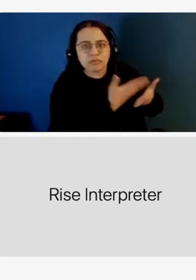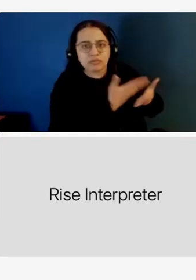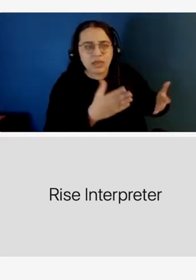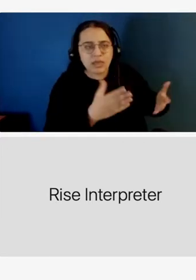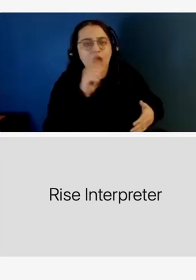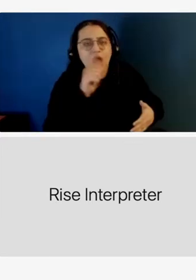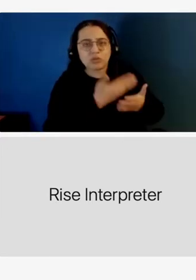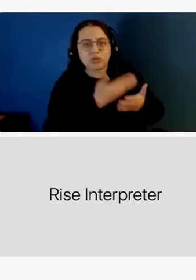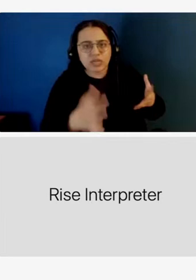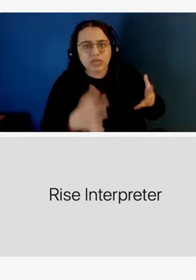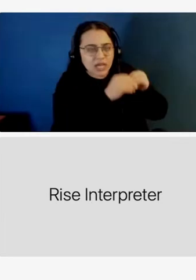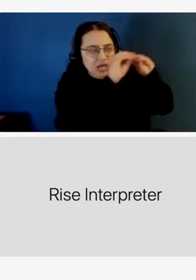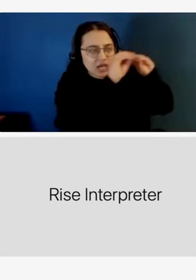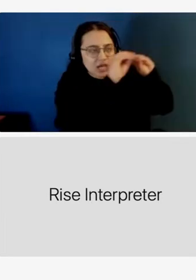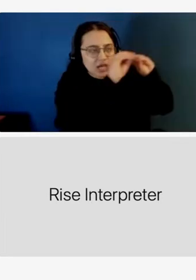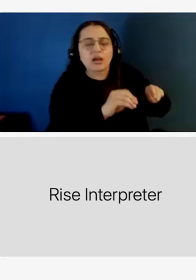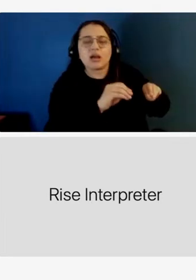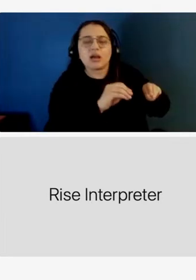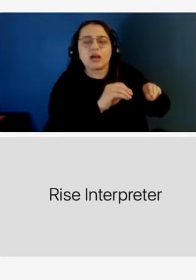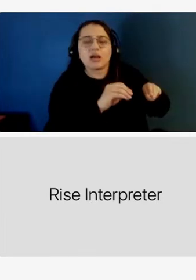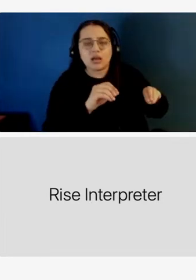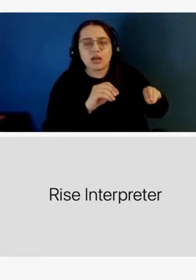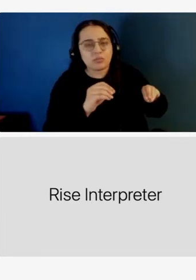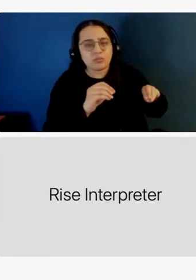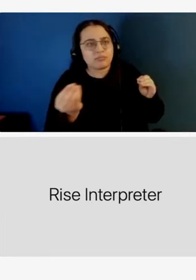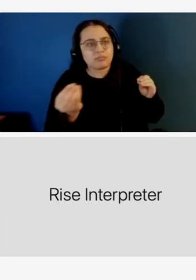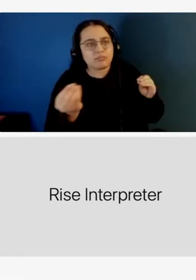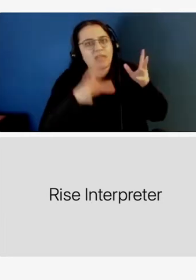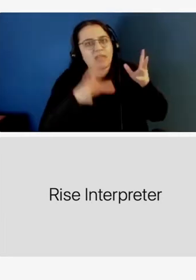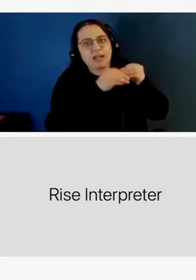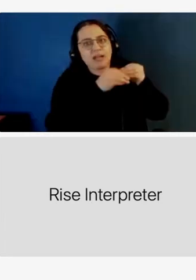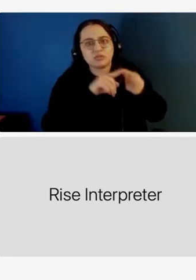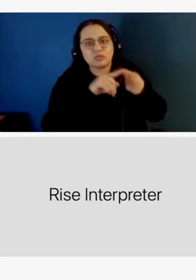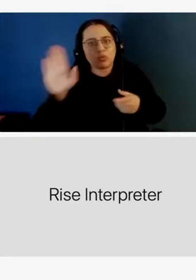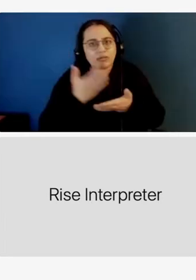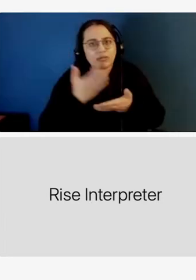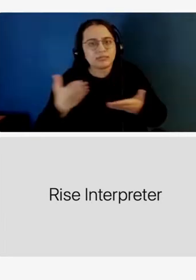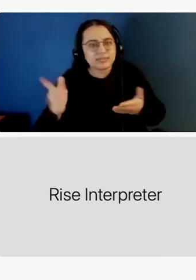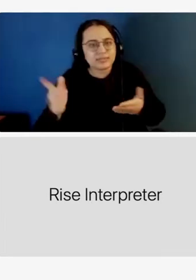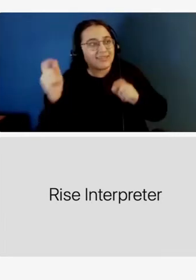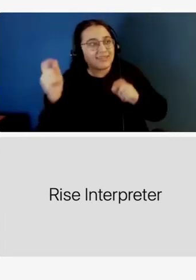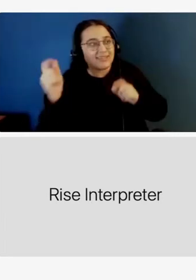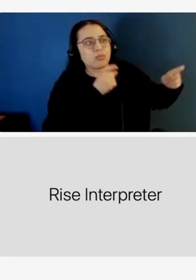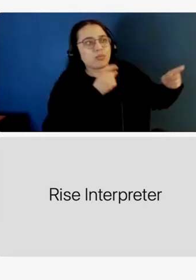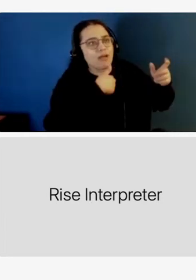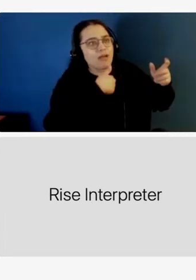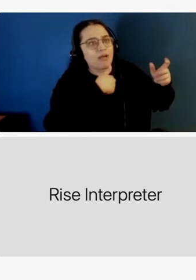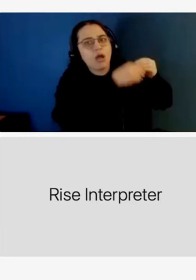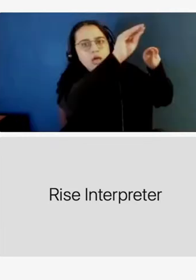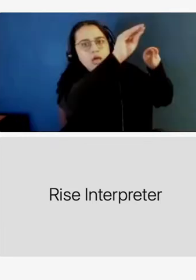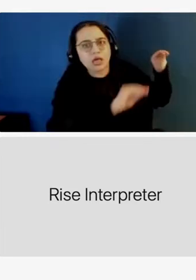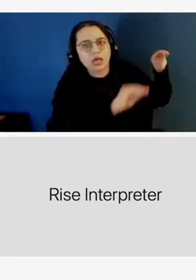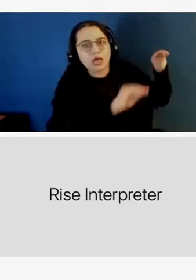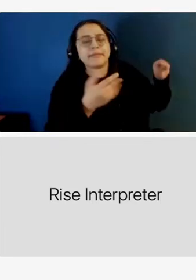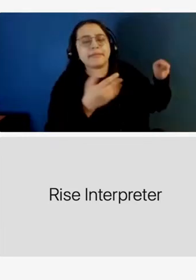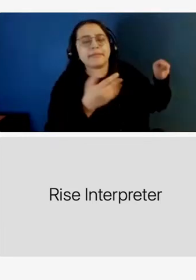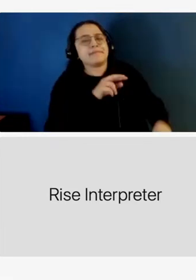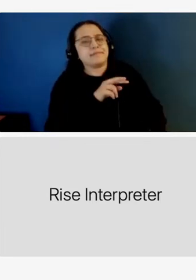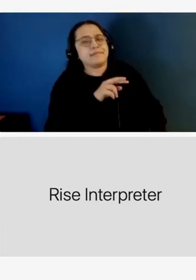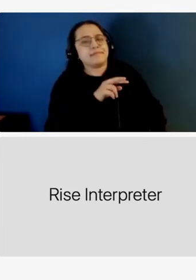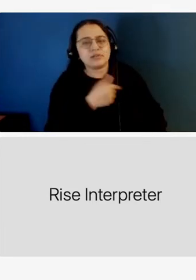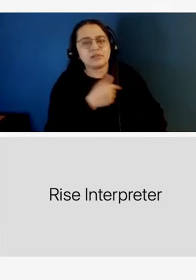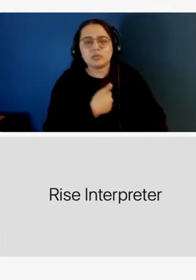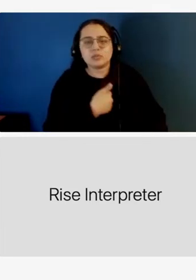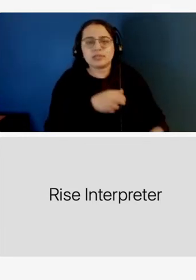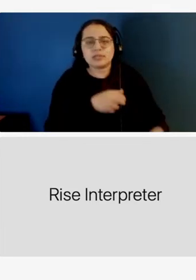Abril's items that were, they had donated. And so we sat with Principal Neighbors and came